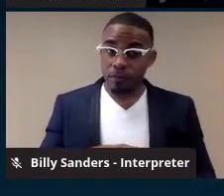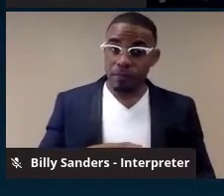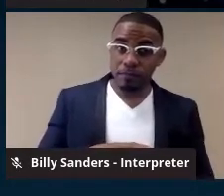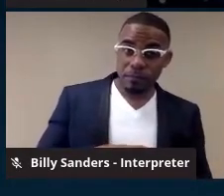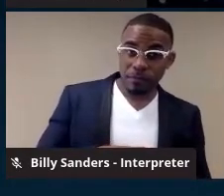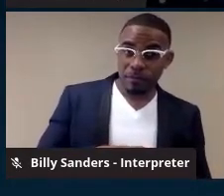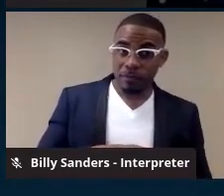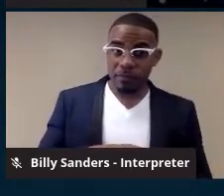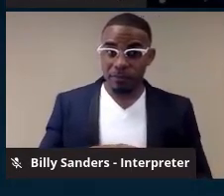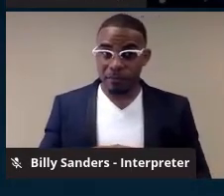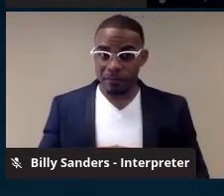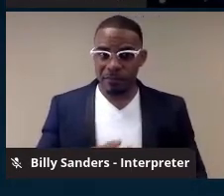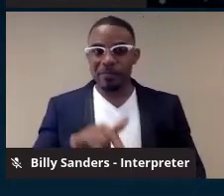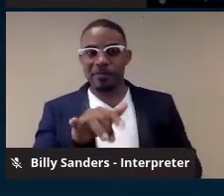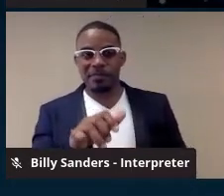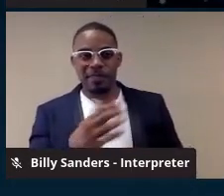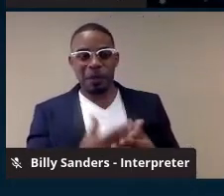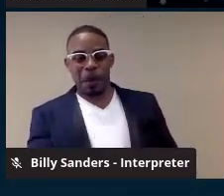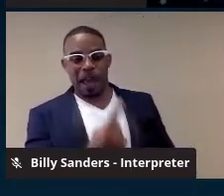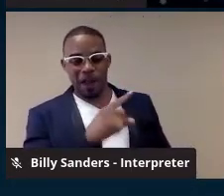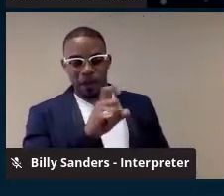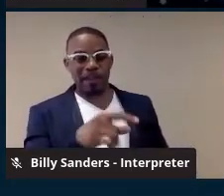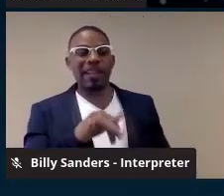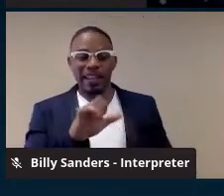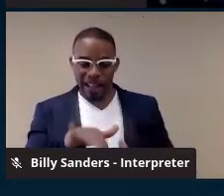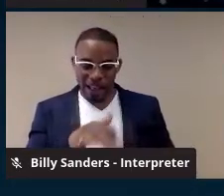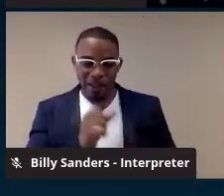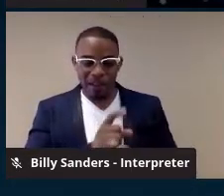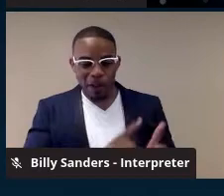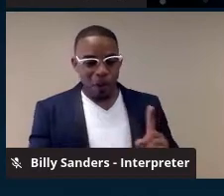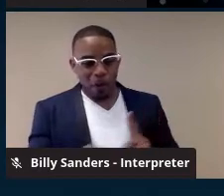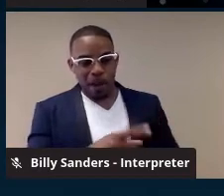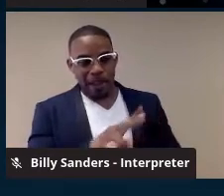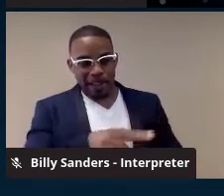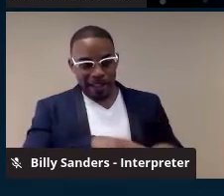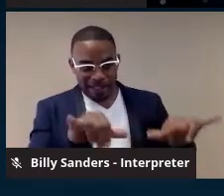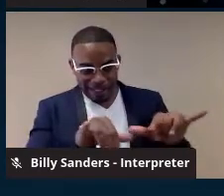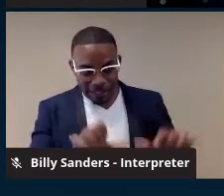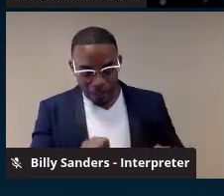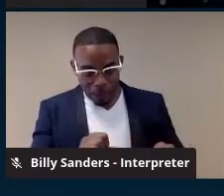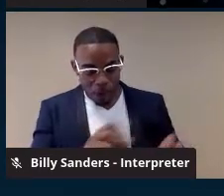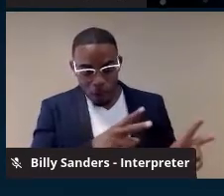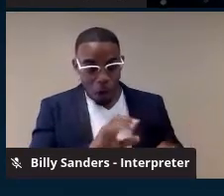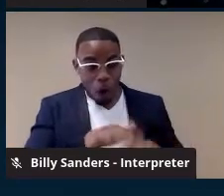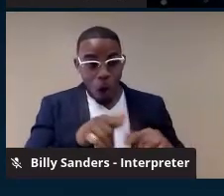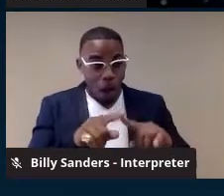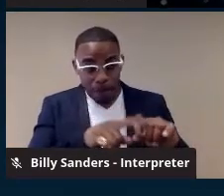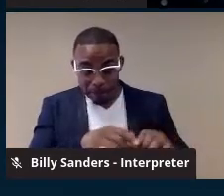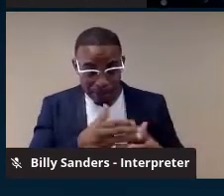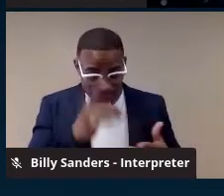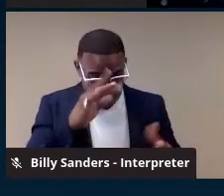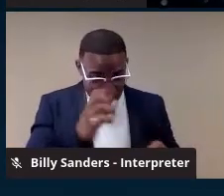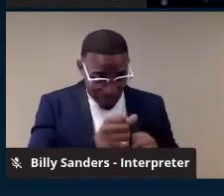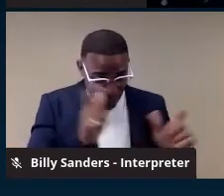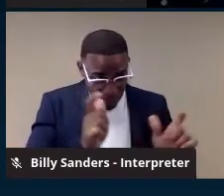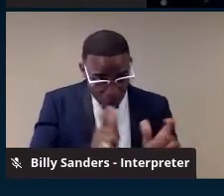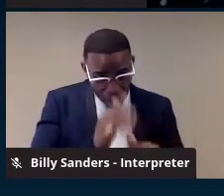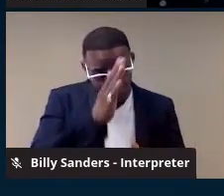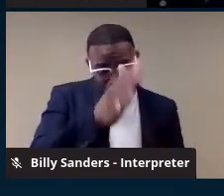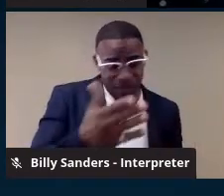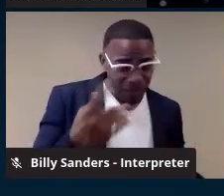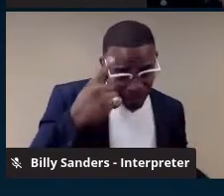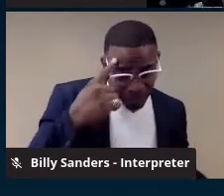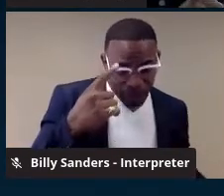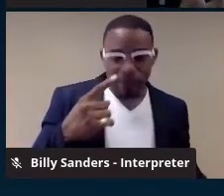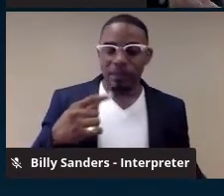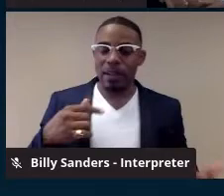Yeah, so that's a really, really good question about how do you get around the initial sizable load of all the dependencies. Do you think it will get smaller in the future? So